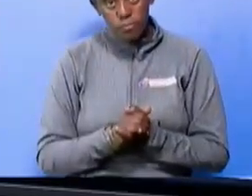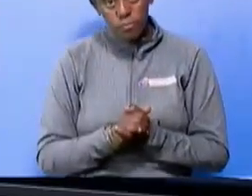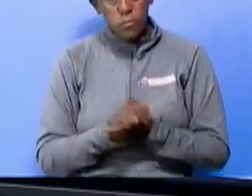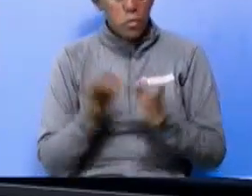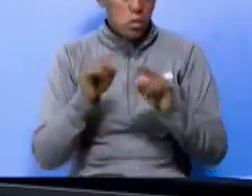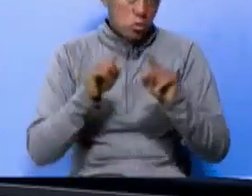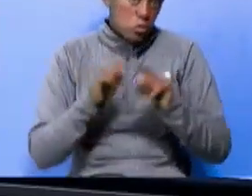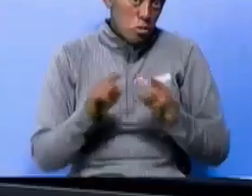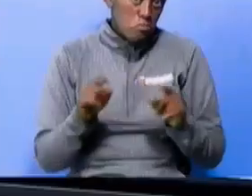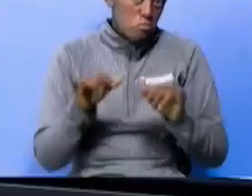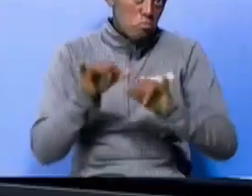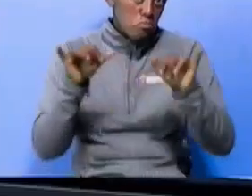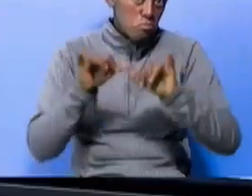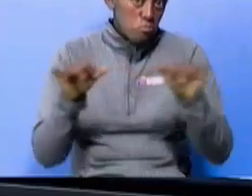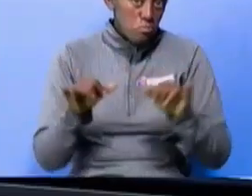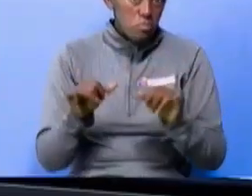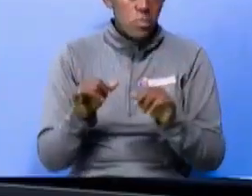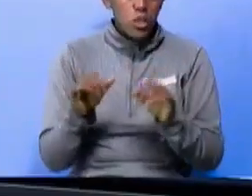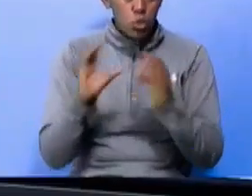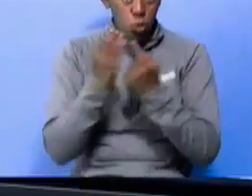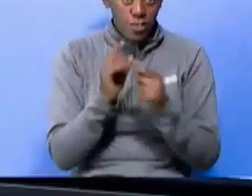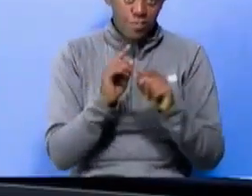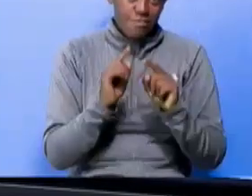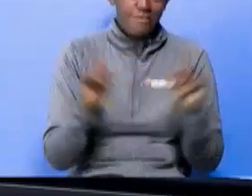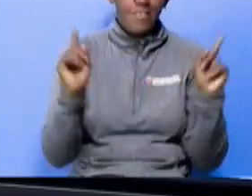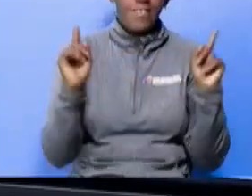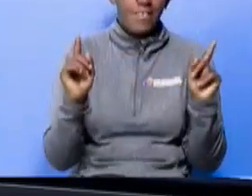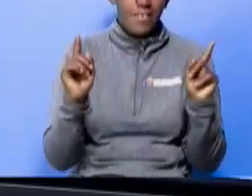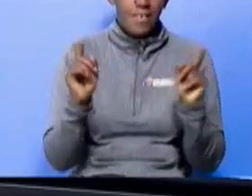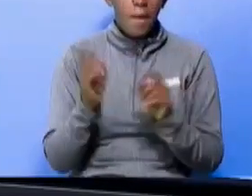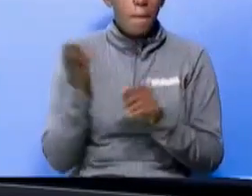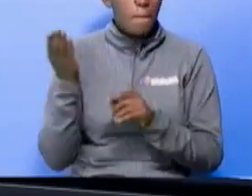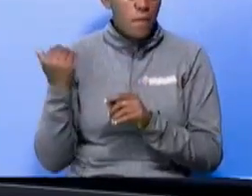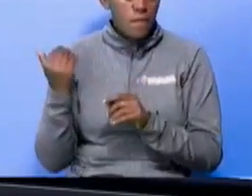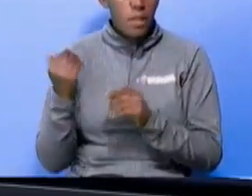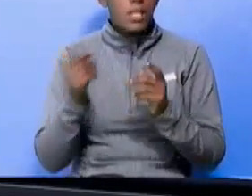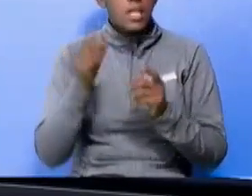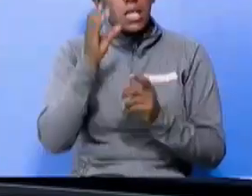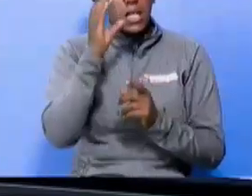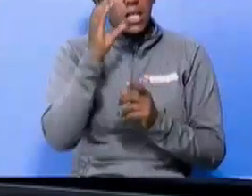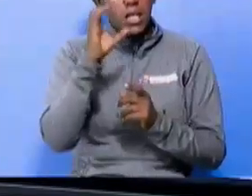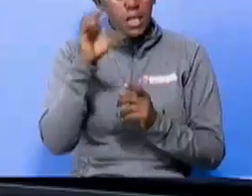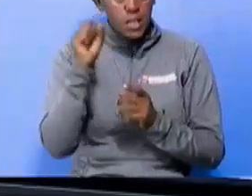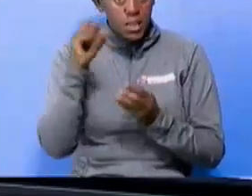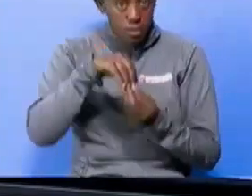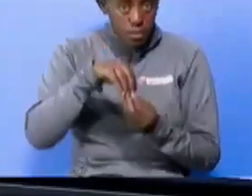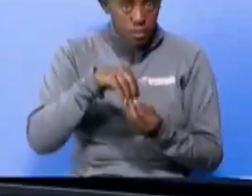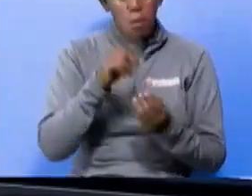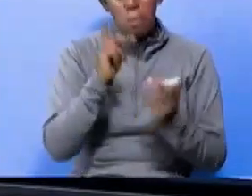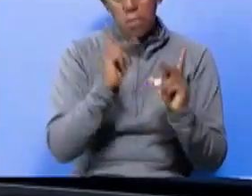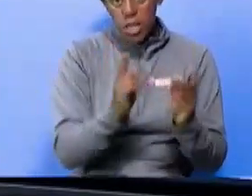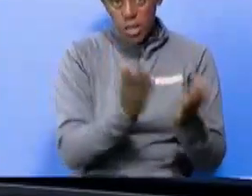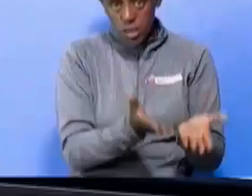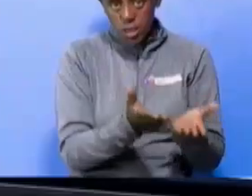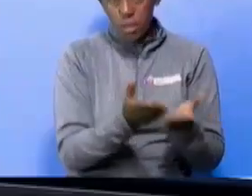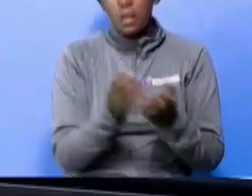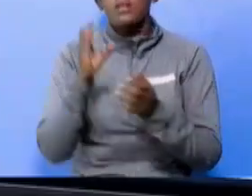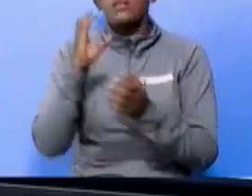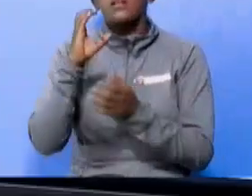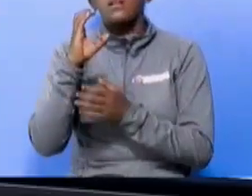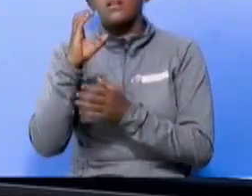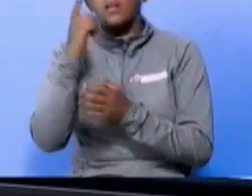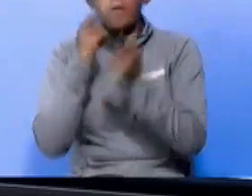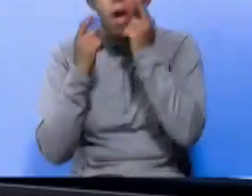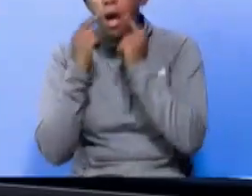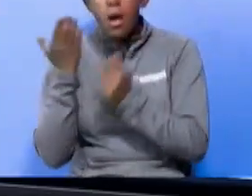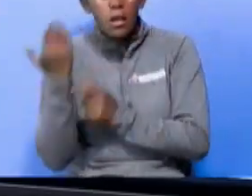but the situation is not the same. The previous one, cry, cries, is a present verb, whereas cried is now,